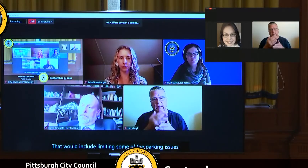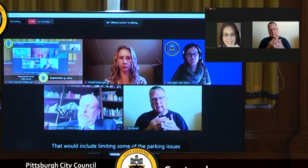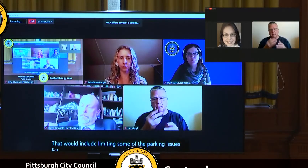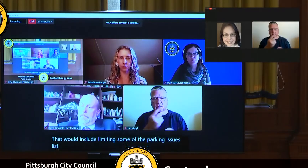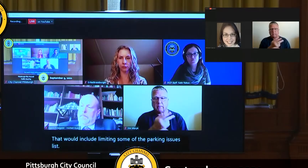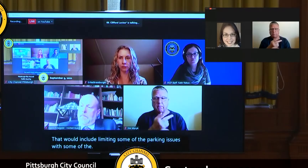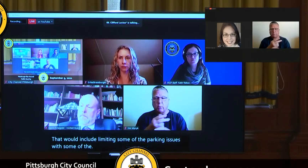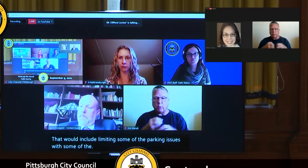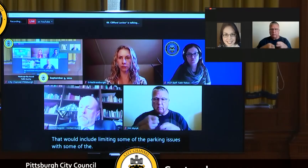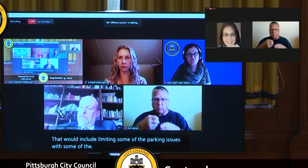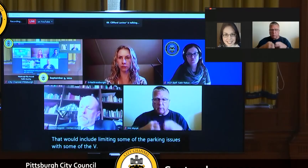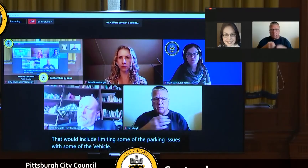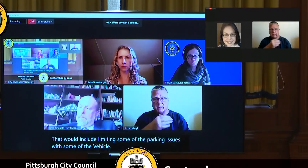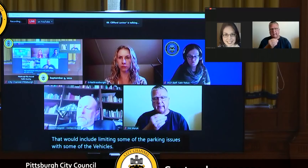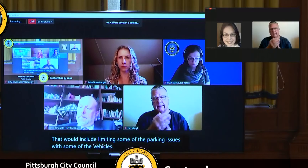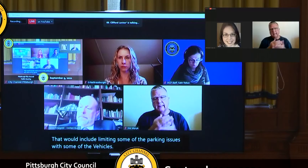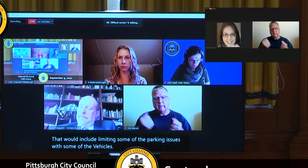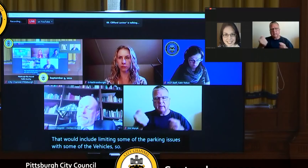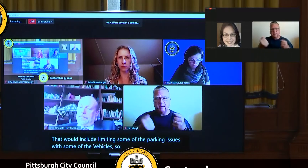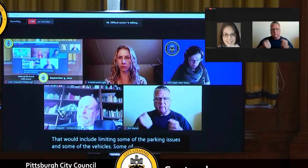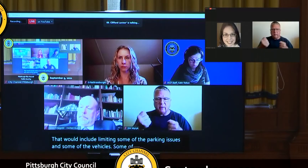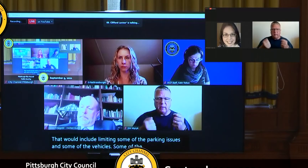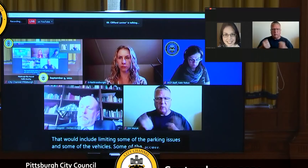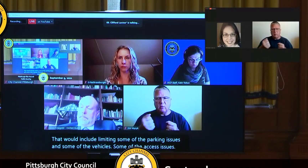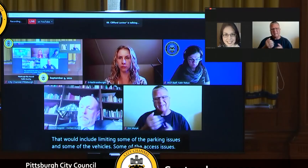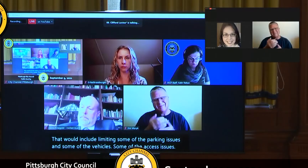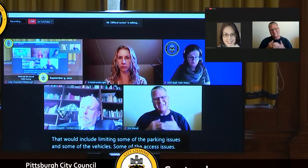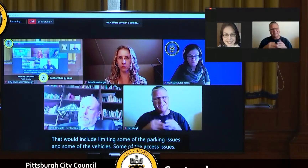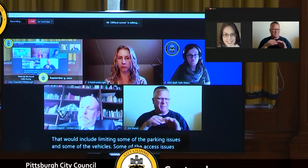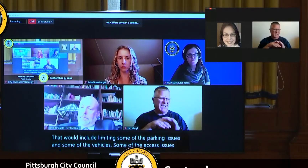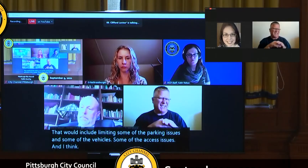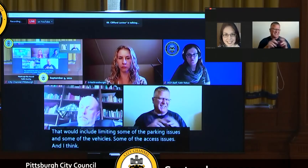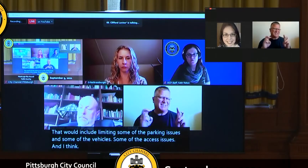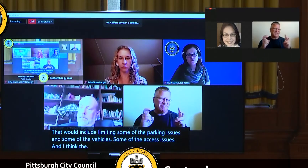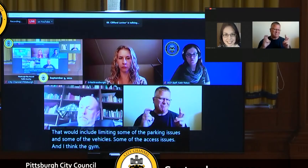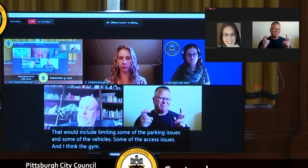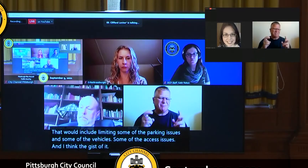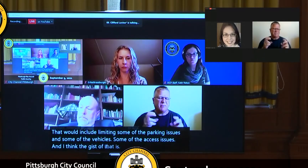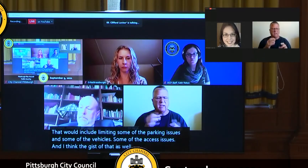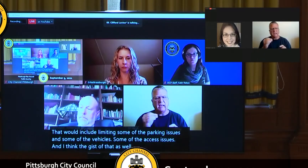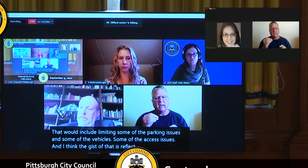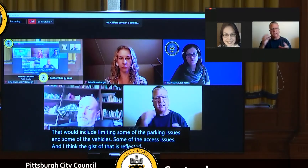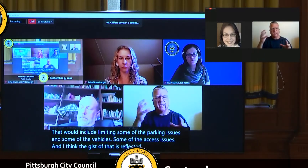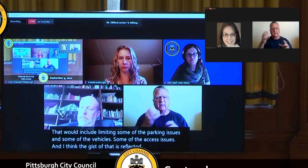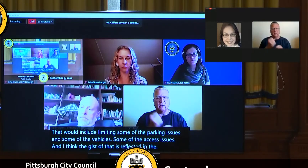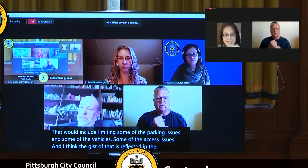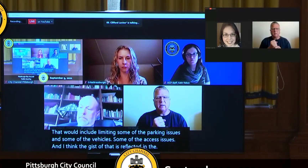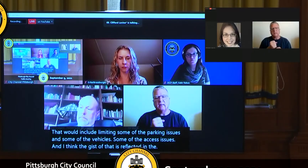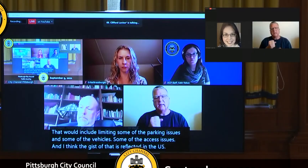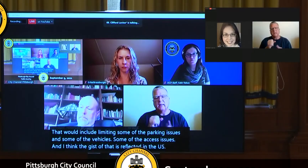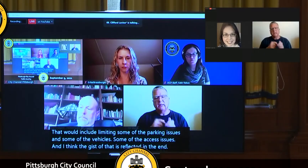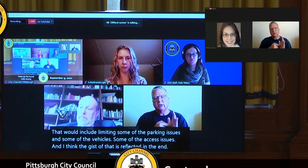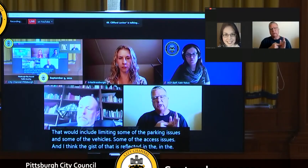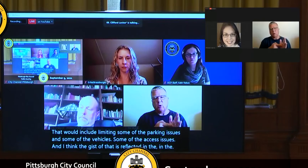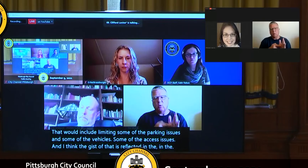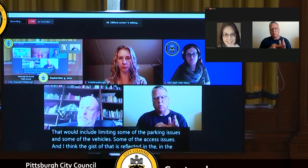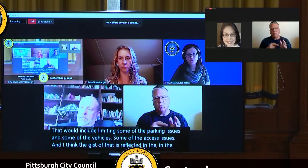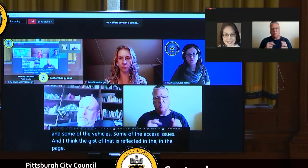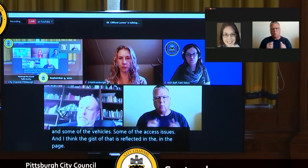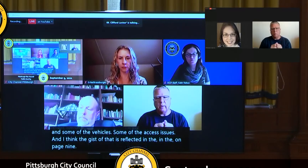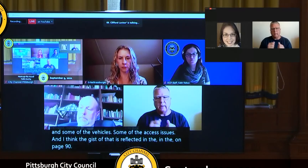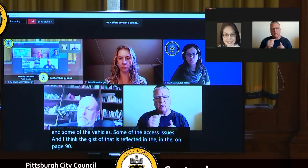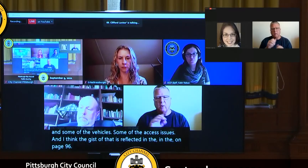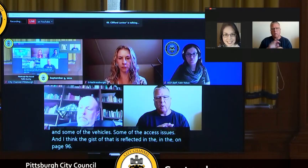the vehicles, some of the access issues. And I think the gist of that is reflected in the on page